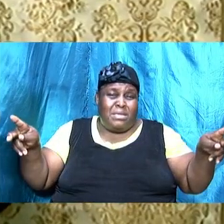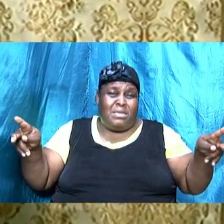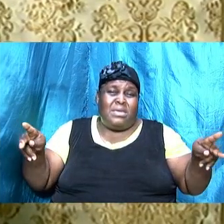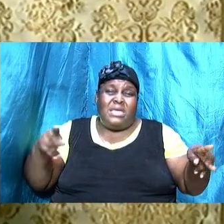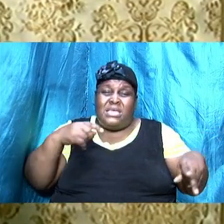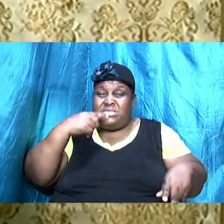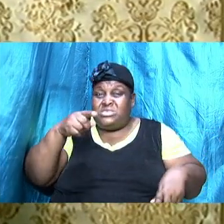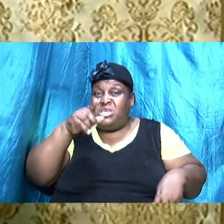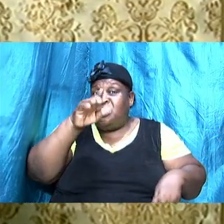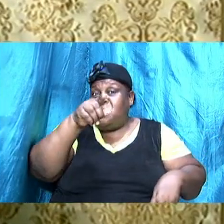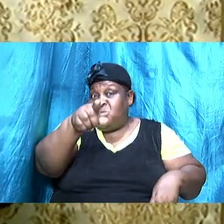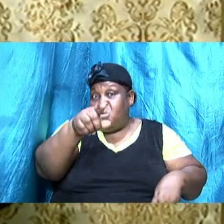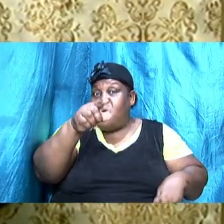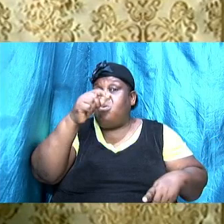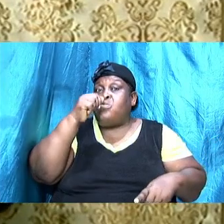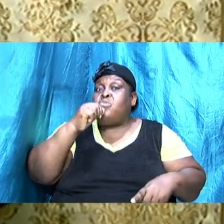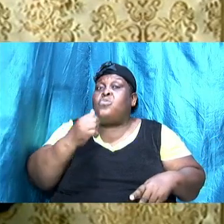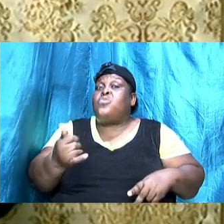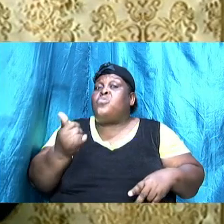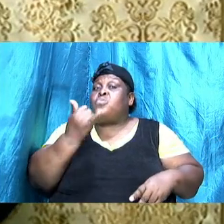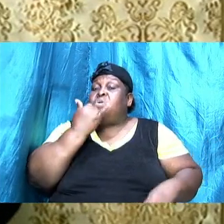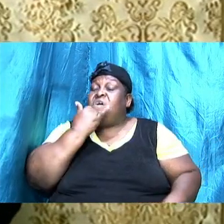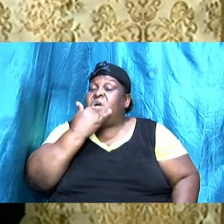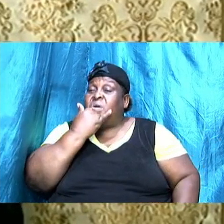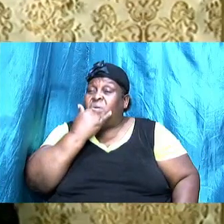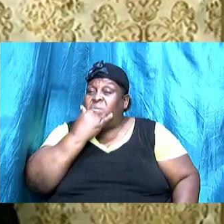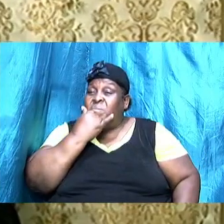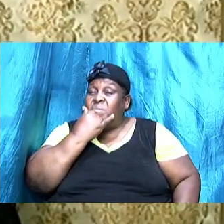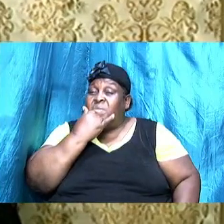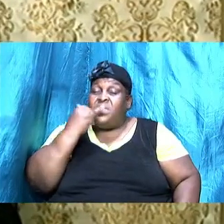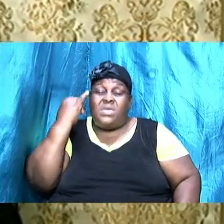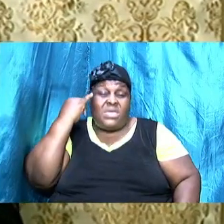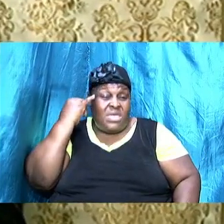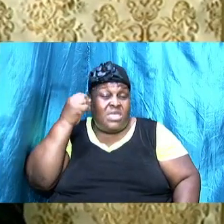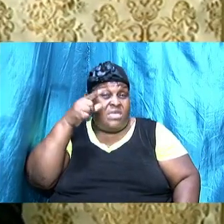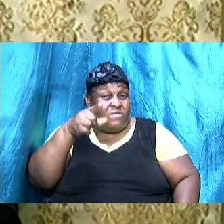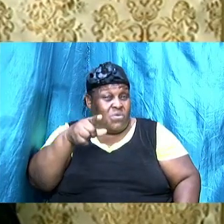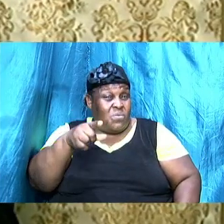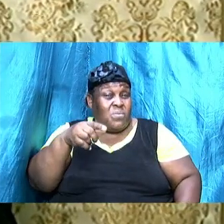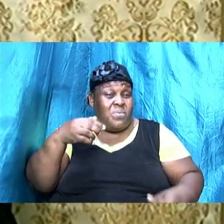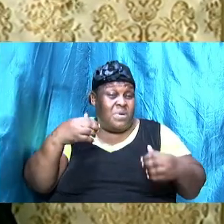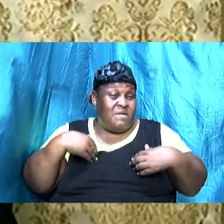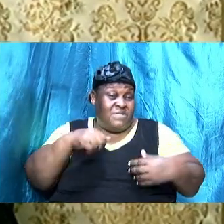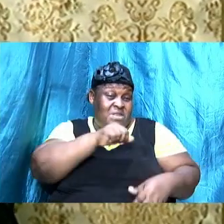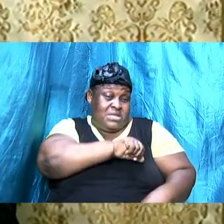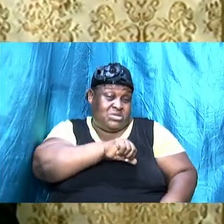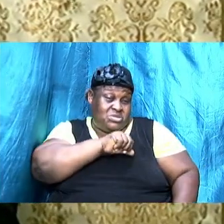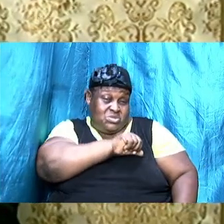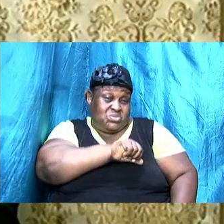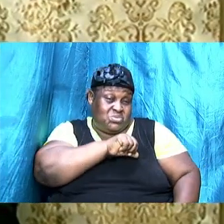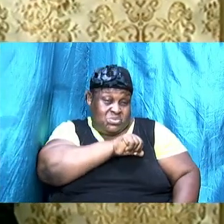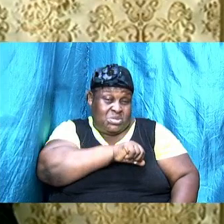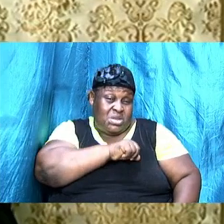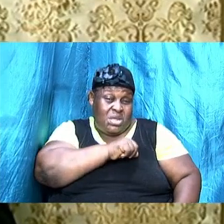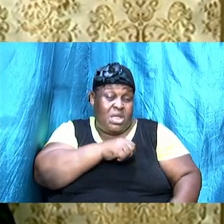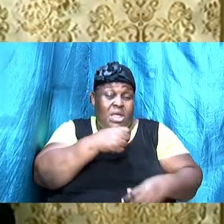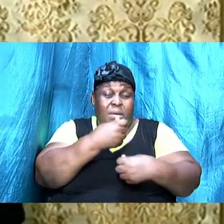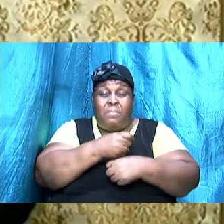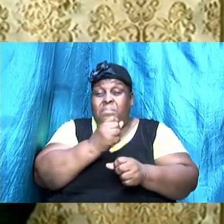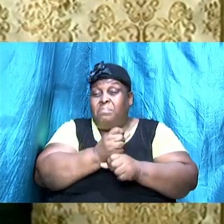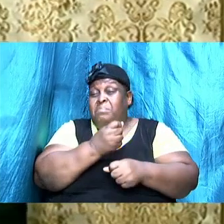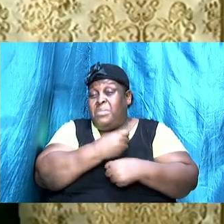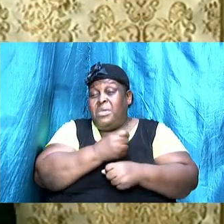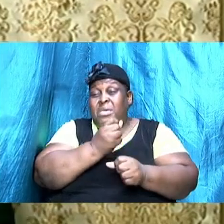an attitude and a mentality like that, you are a major cause of disturbance in your